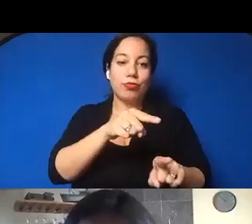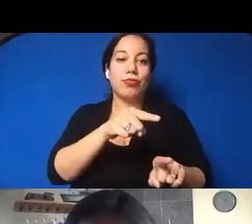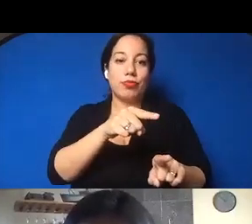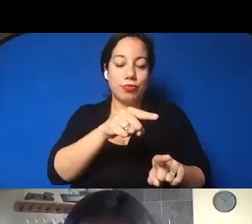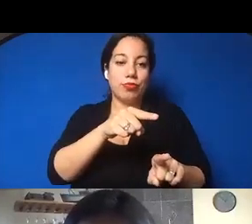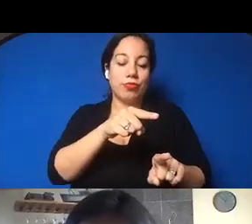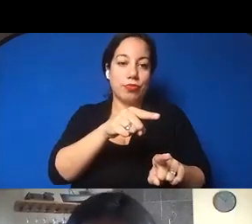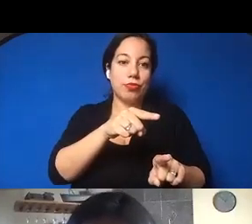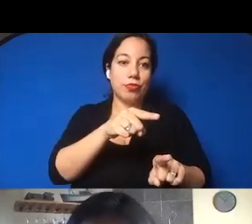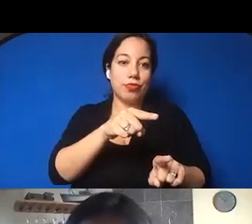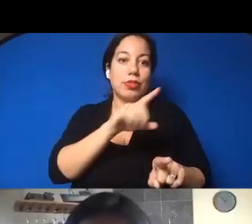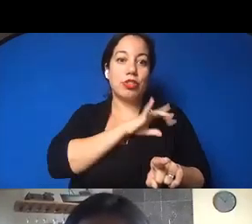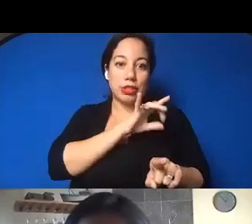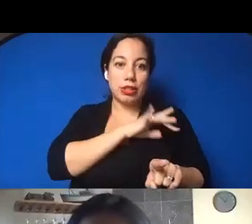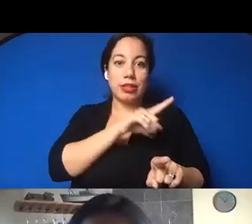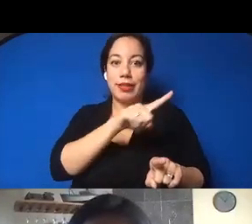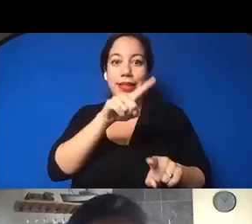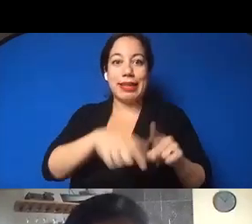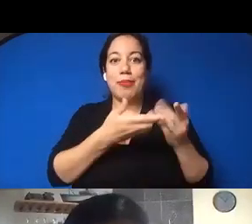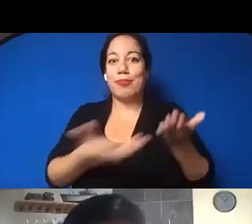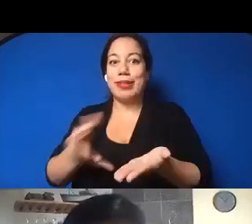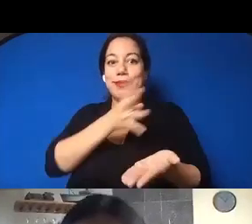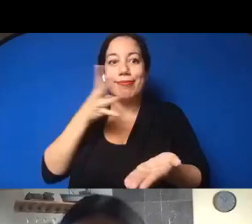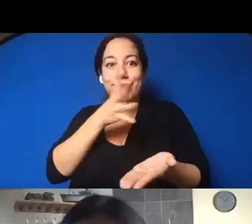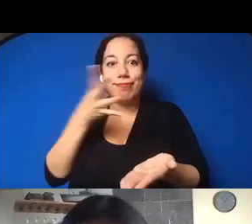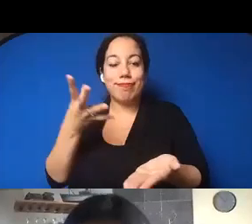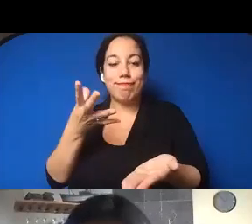People cannot bring their agricultural products to the city.